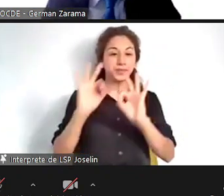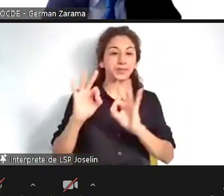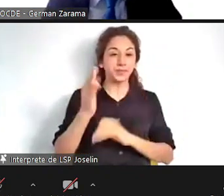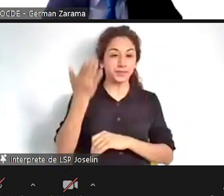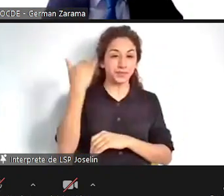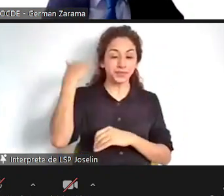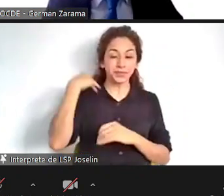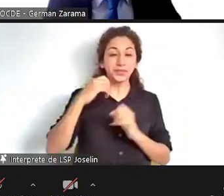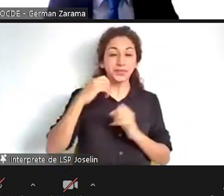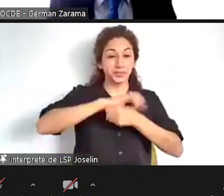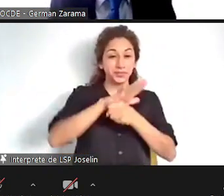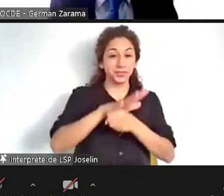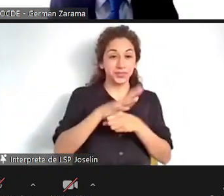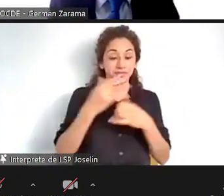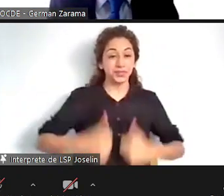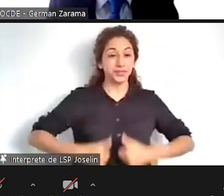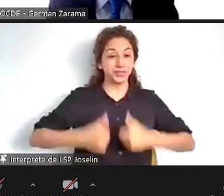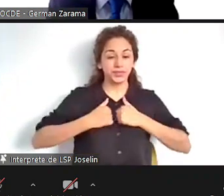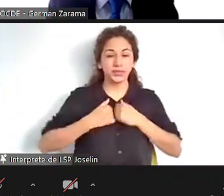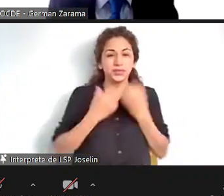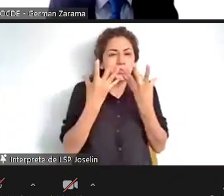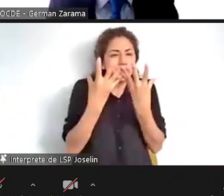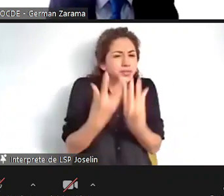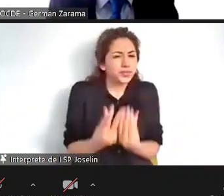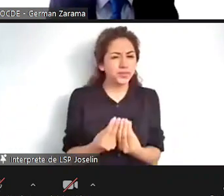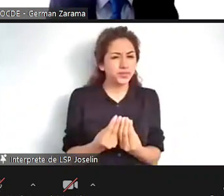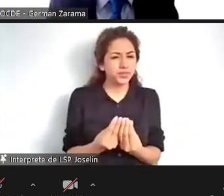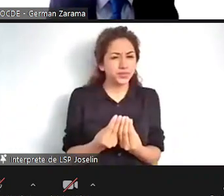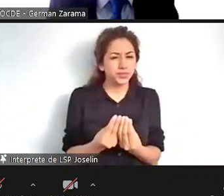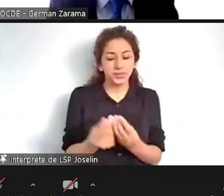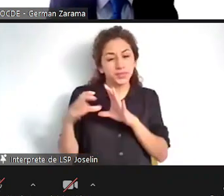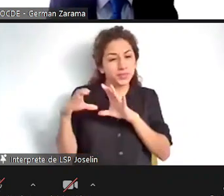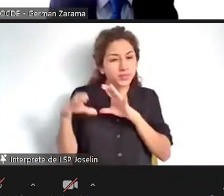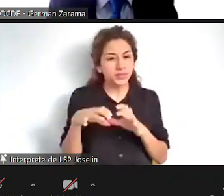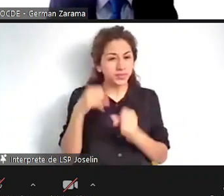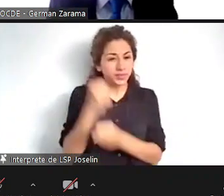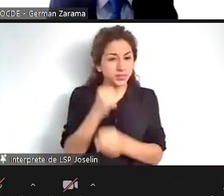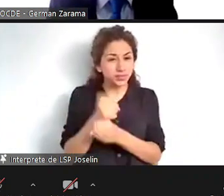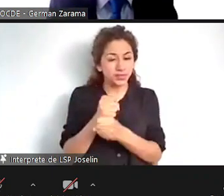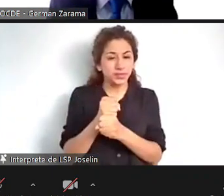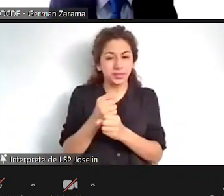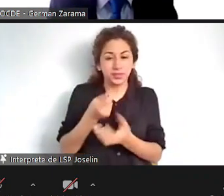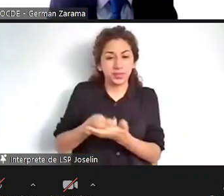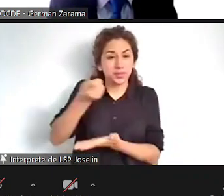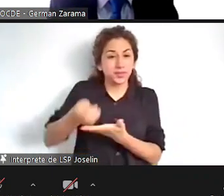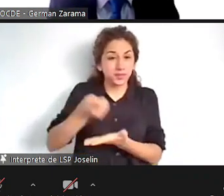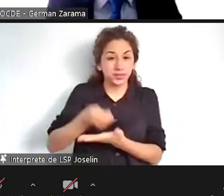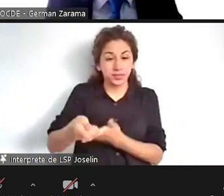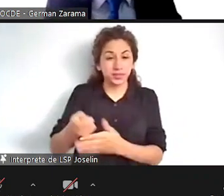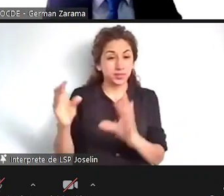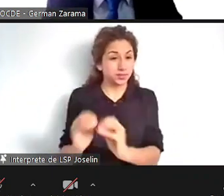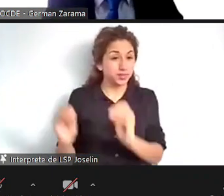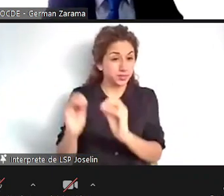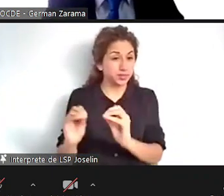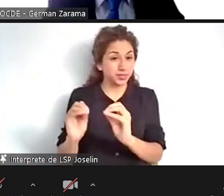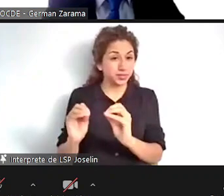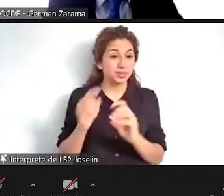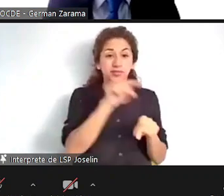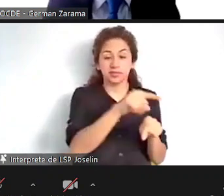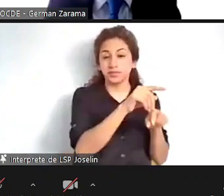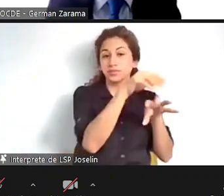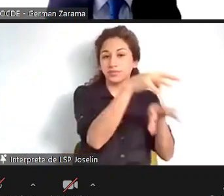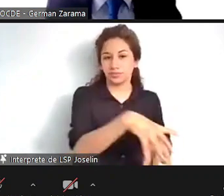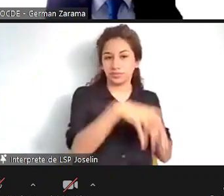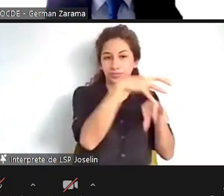demonstrated in the pandemic that we are living through and where there are very few essential activities that did not stop during the pandemic